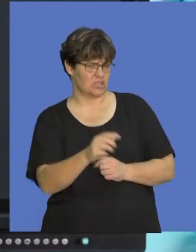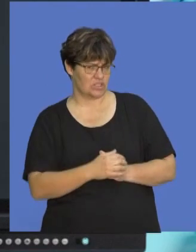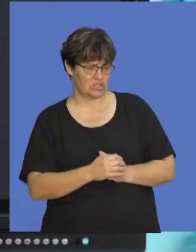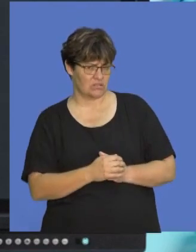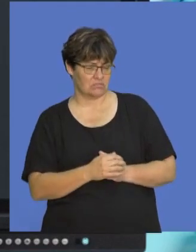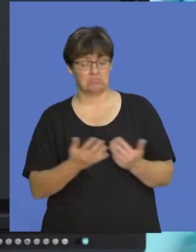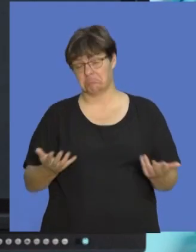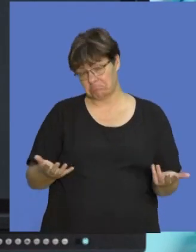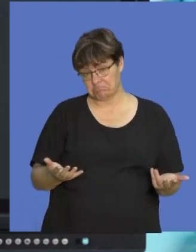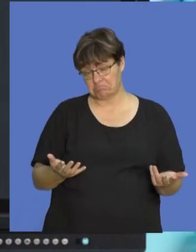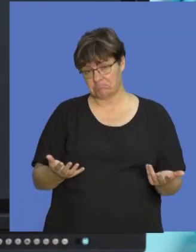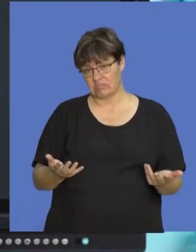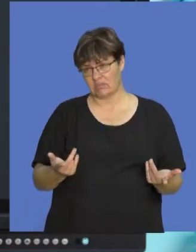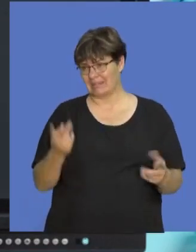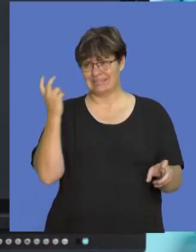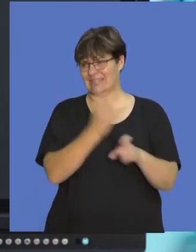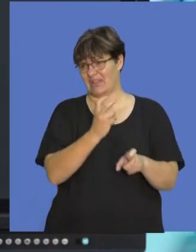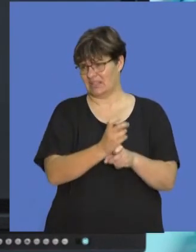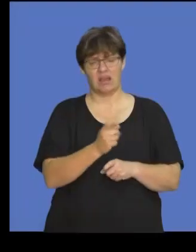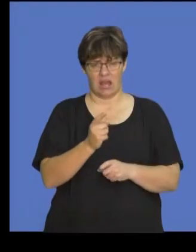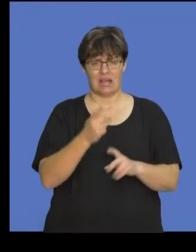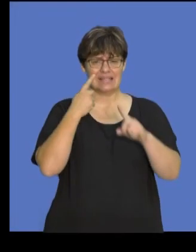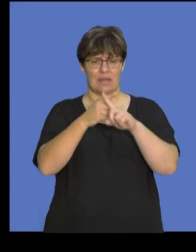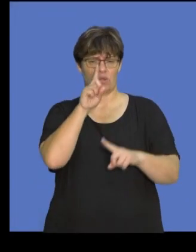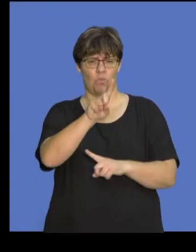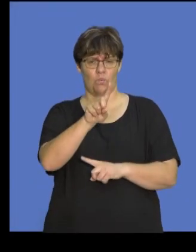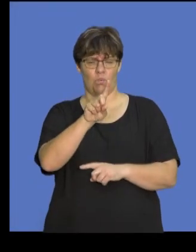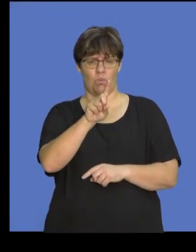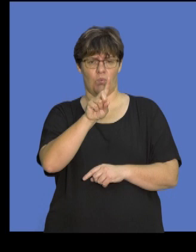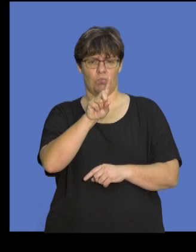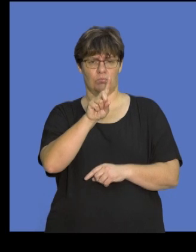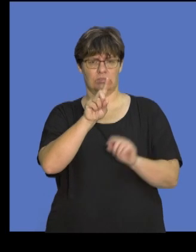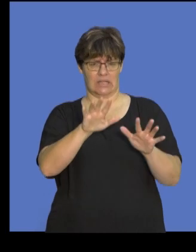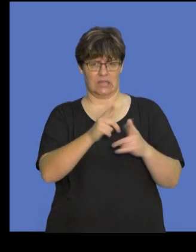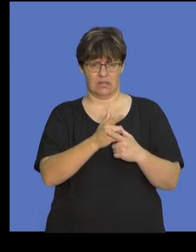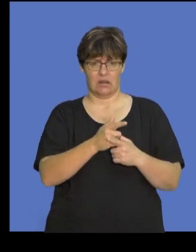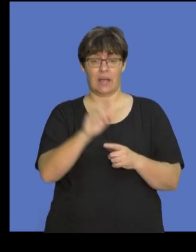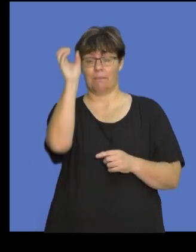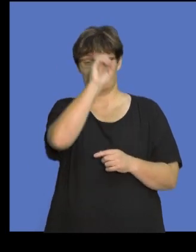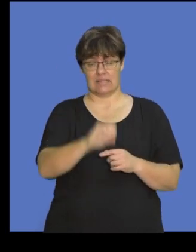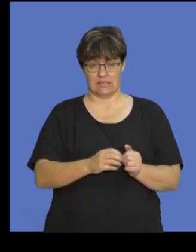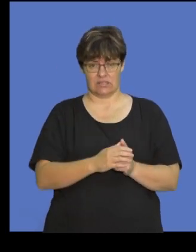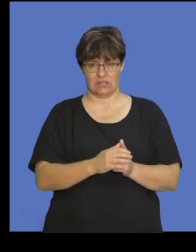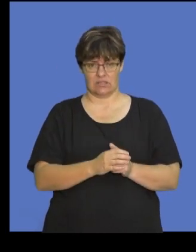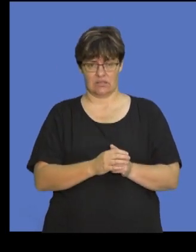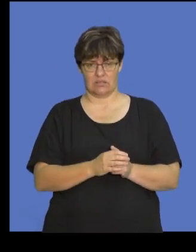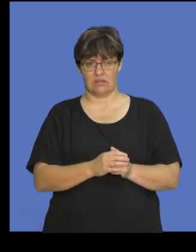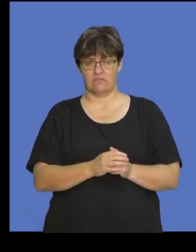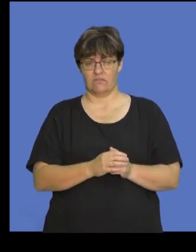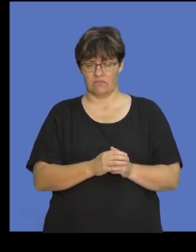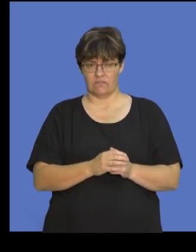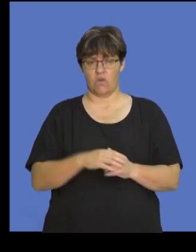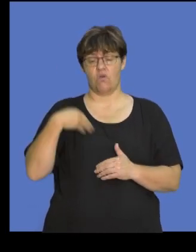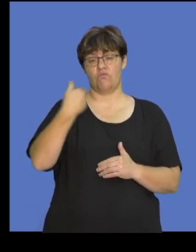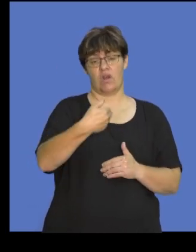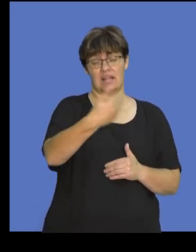would the percentage be? Well, I don't think it's that difficult. We have to multiply that by 10. So the percentage,